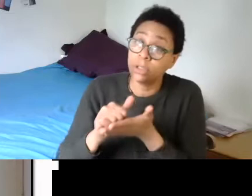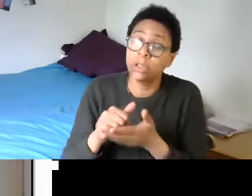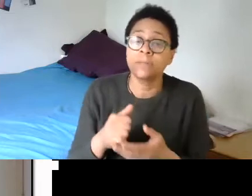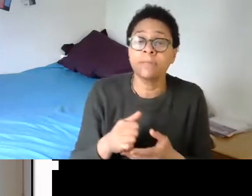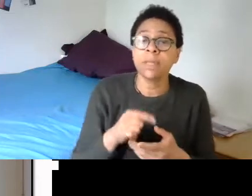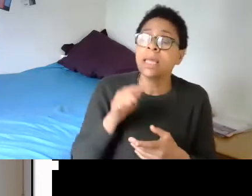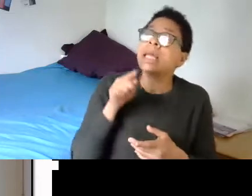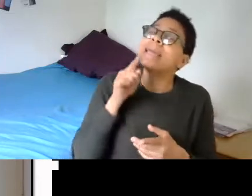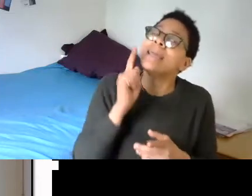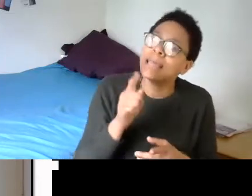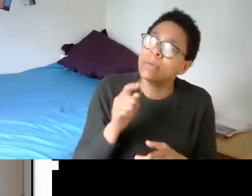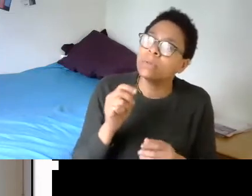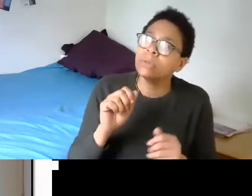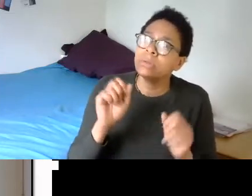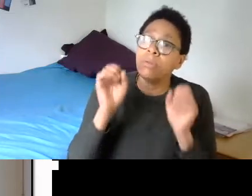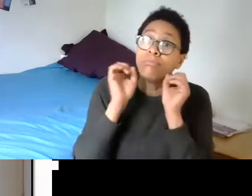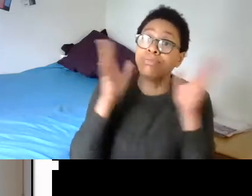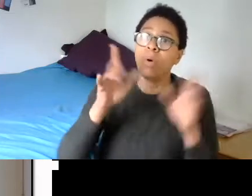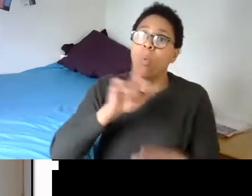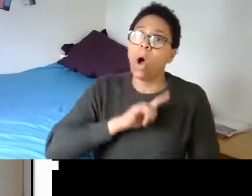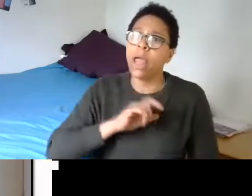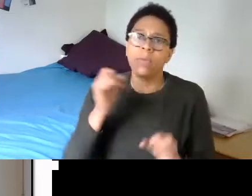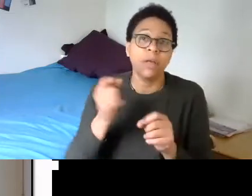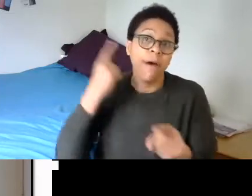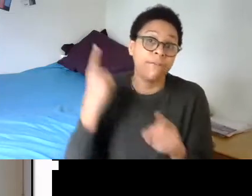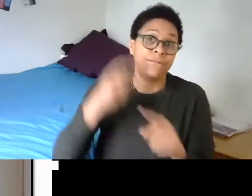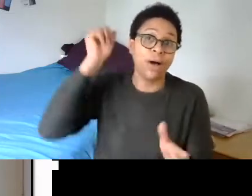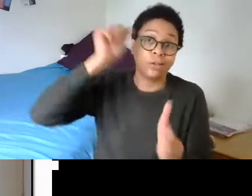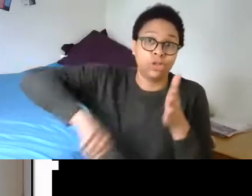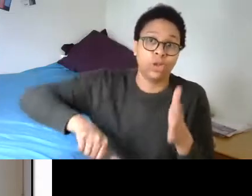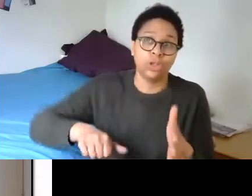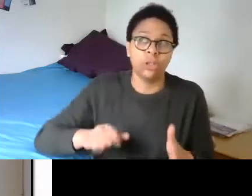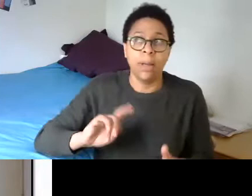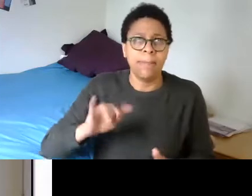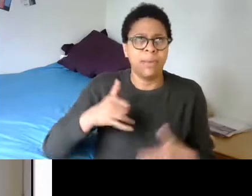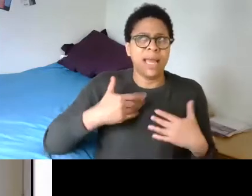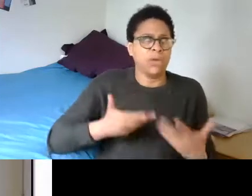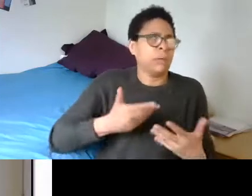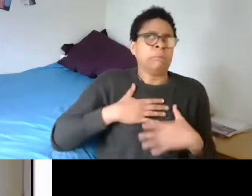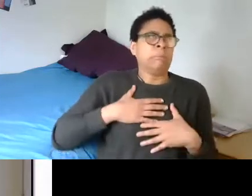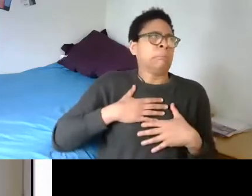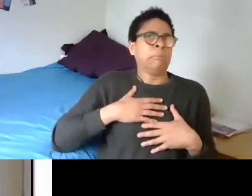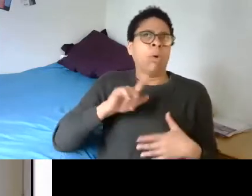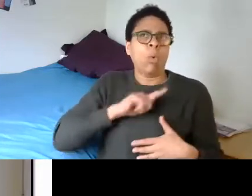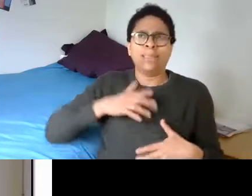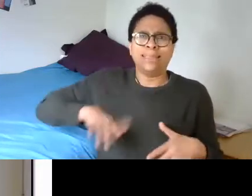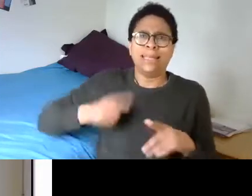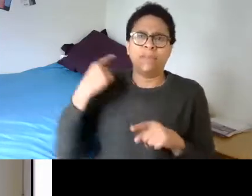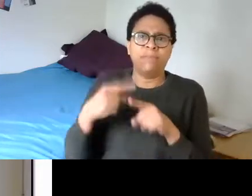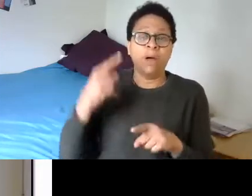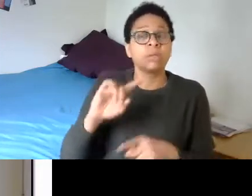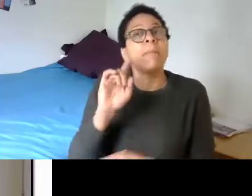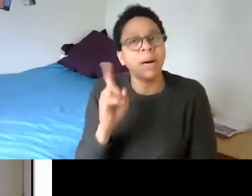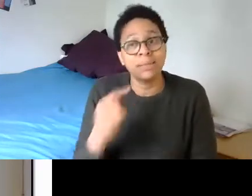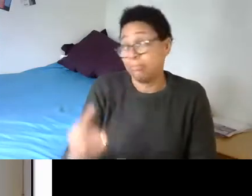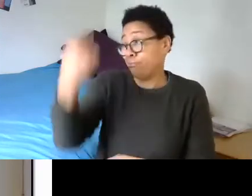the fastest surgeon around. Nowadays, we might not think of this as a particularly good thing, but in an era before anaesthetics, the quicker the